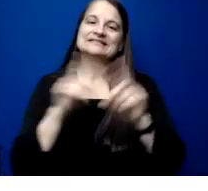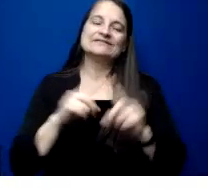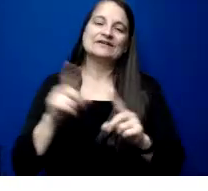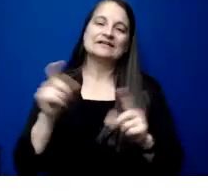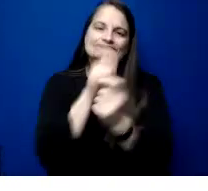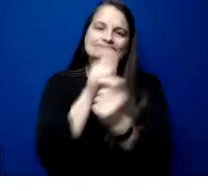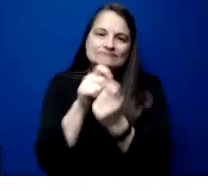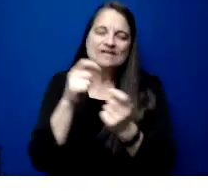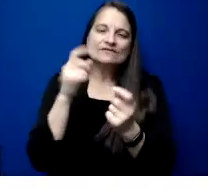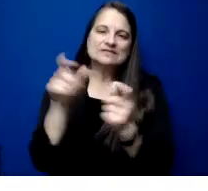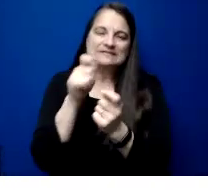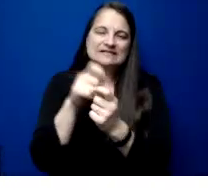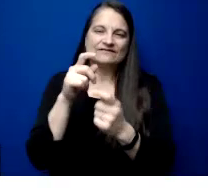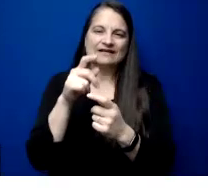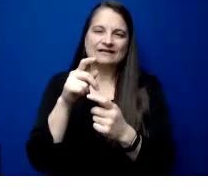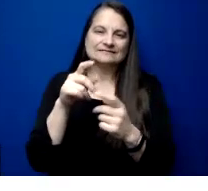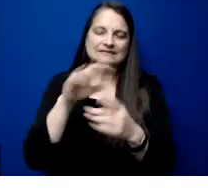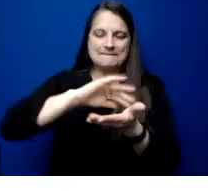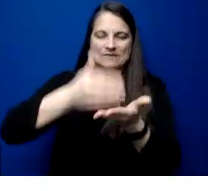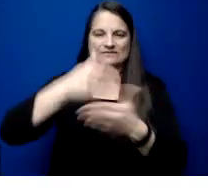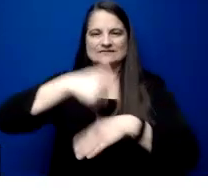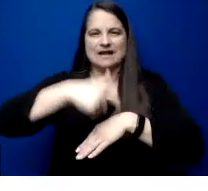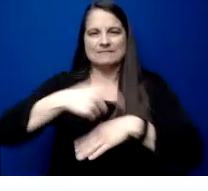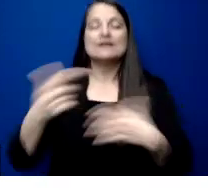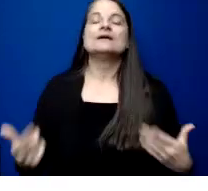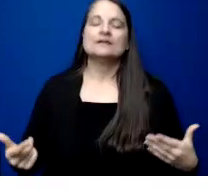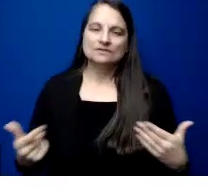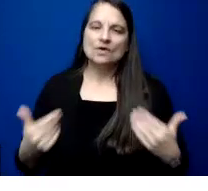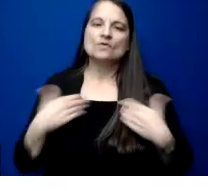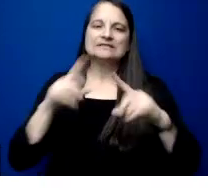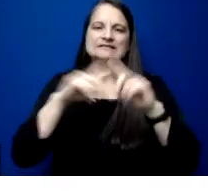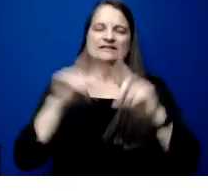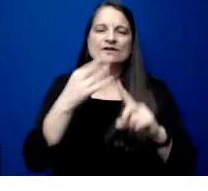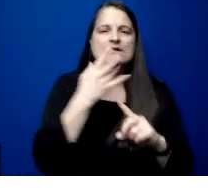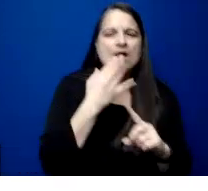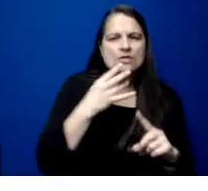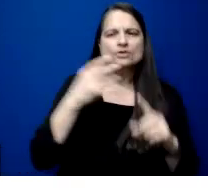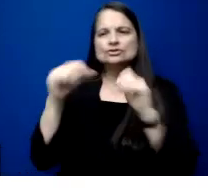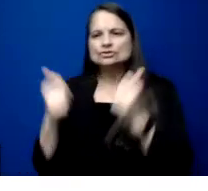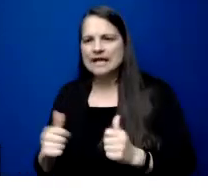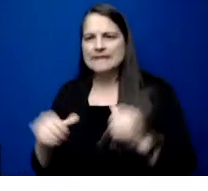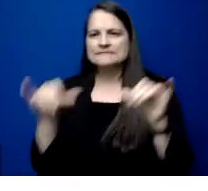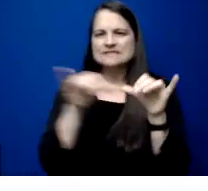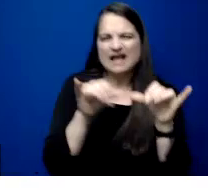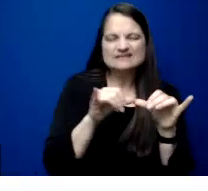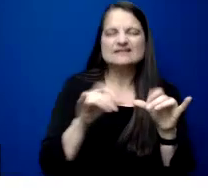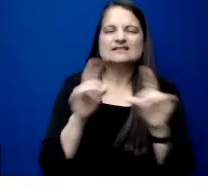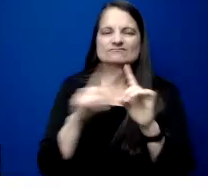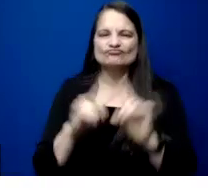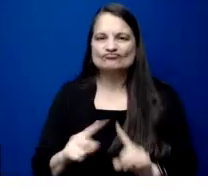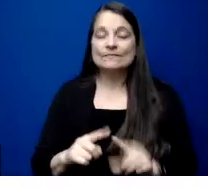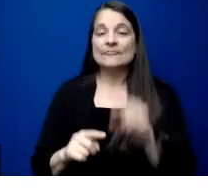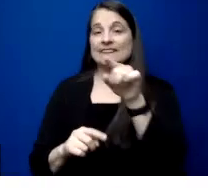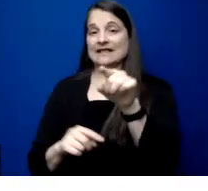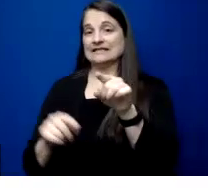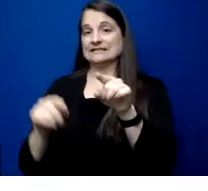certain amounts of time, so you can have that visual as well. And they come in different colors and shapes and sizes. Another example is this time timer,